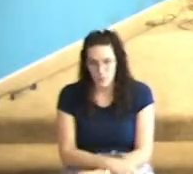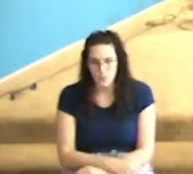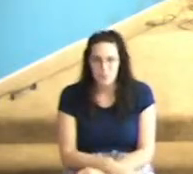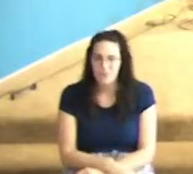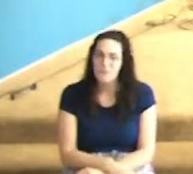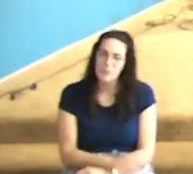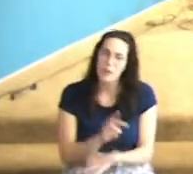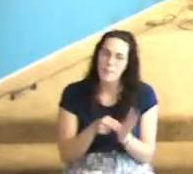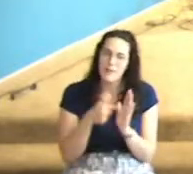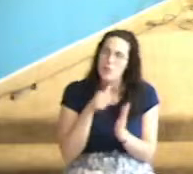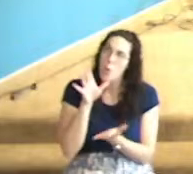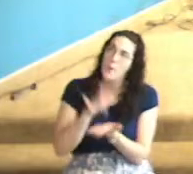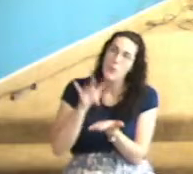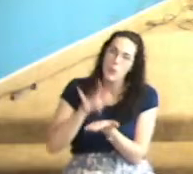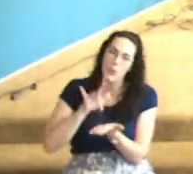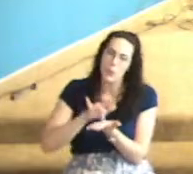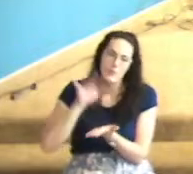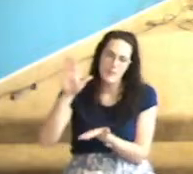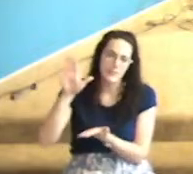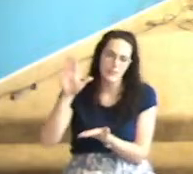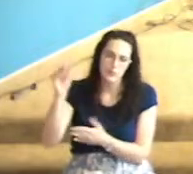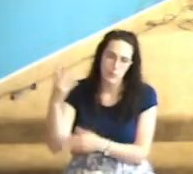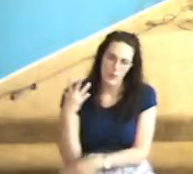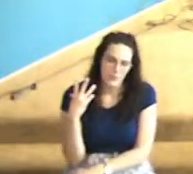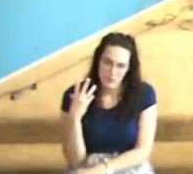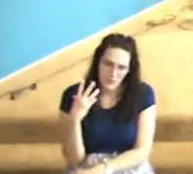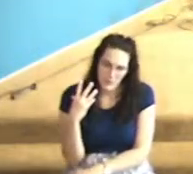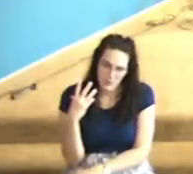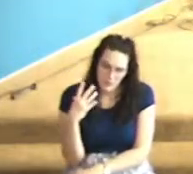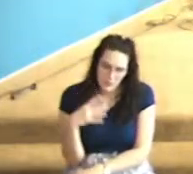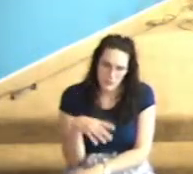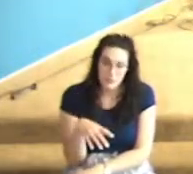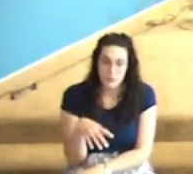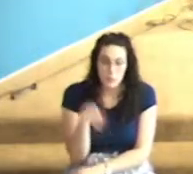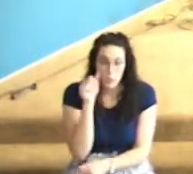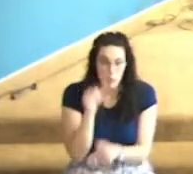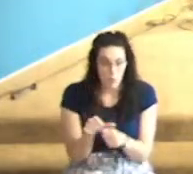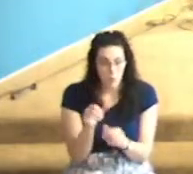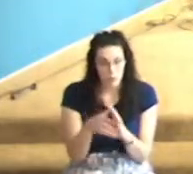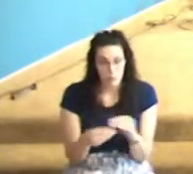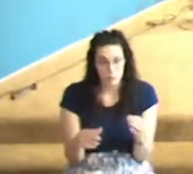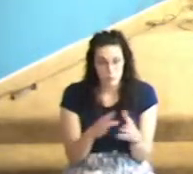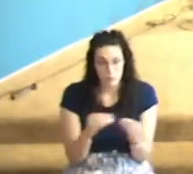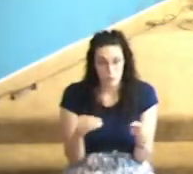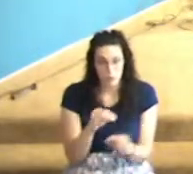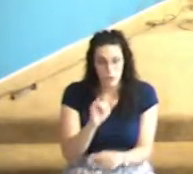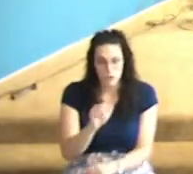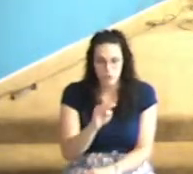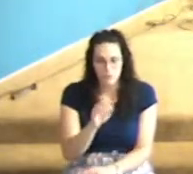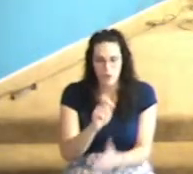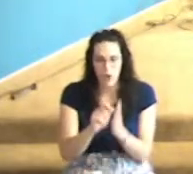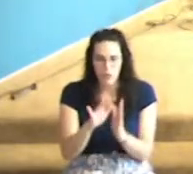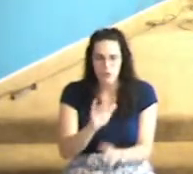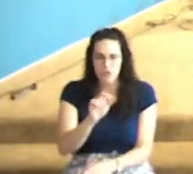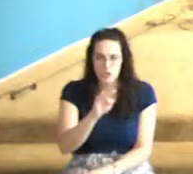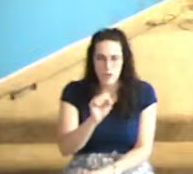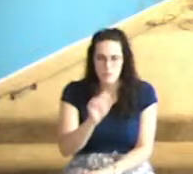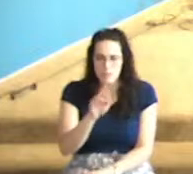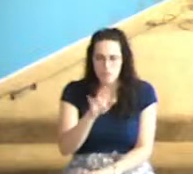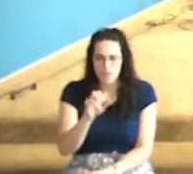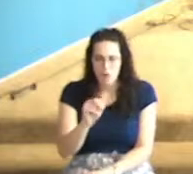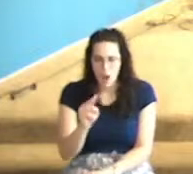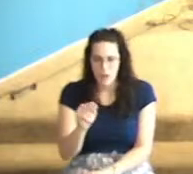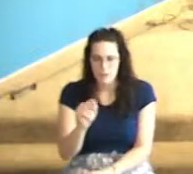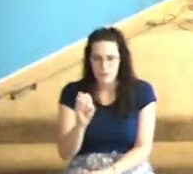So we don't abuse the grace of God. Remember that story there by James Bryan Smith? Preached the